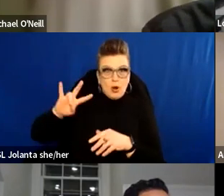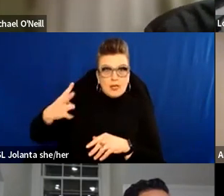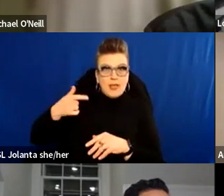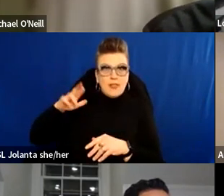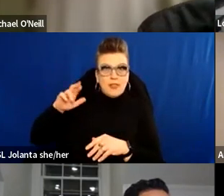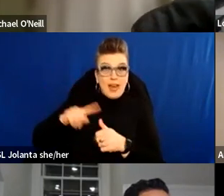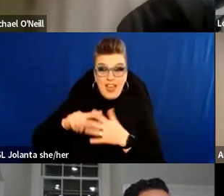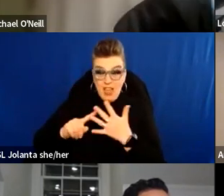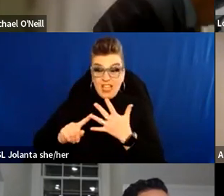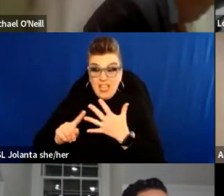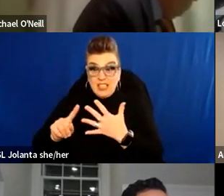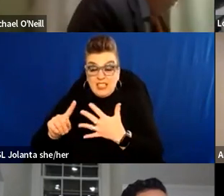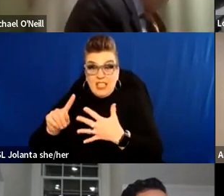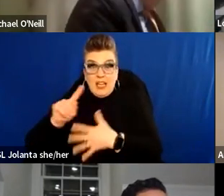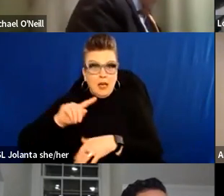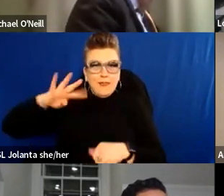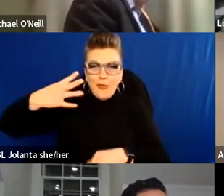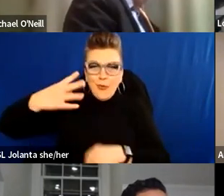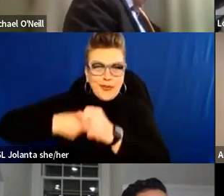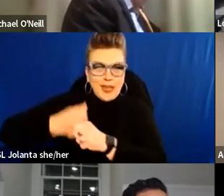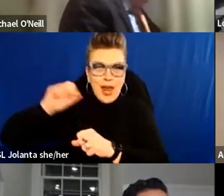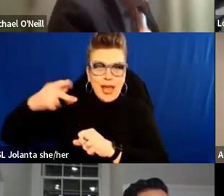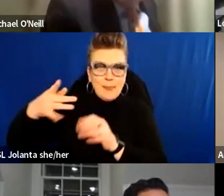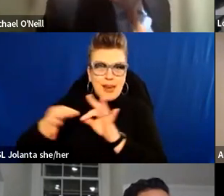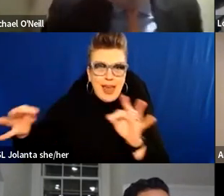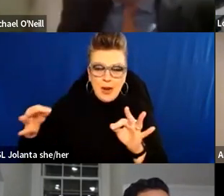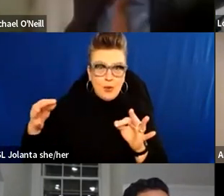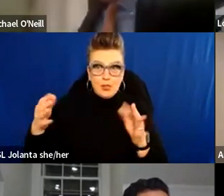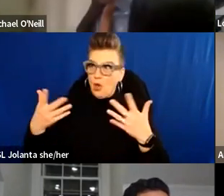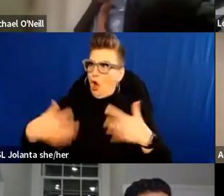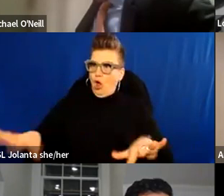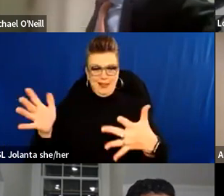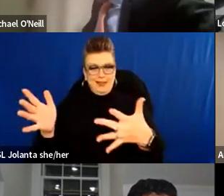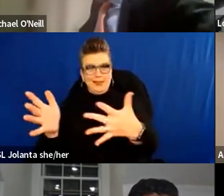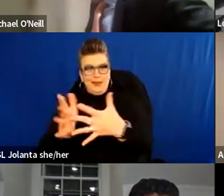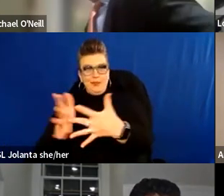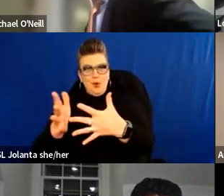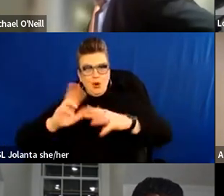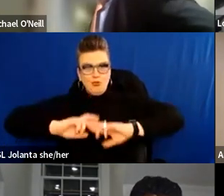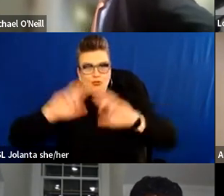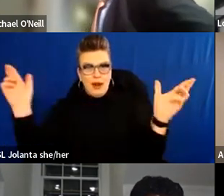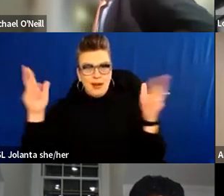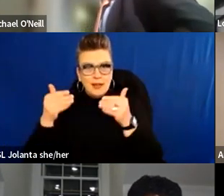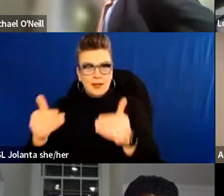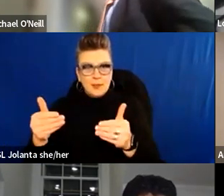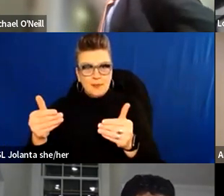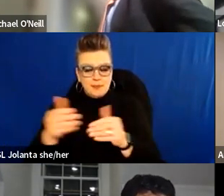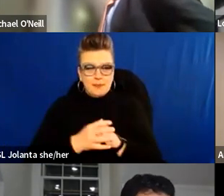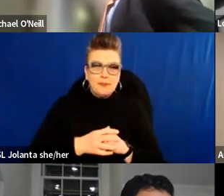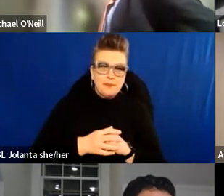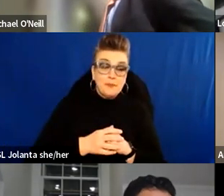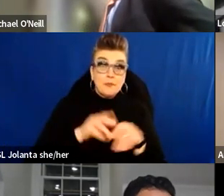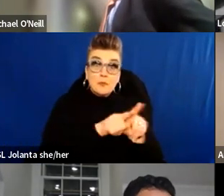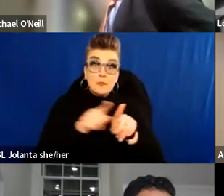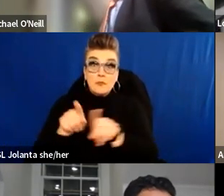fourth year fifth year ap level languages by this time students are sophomores and juniors we also can do as as